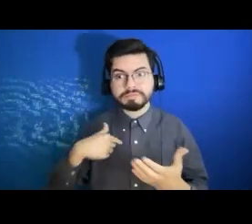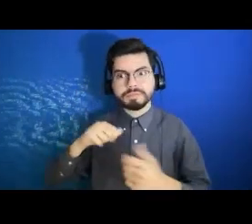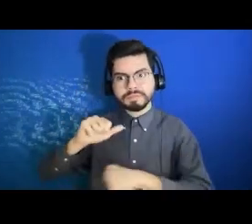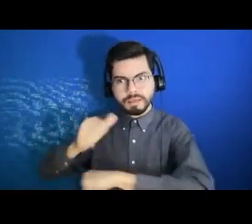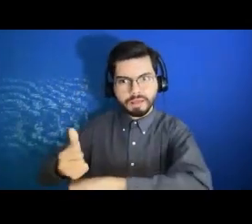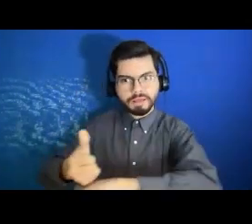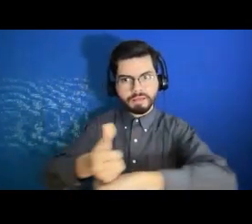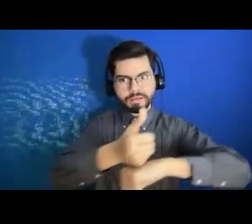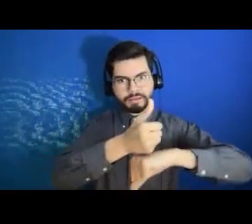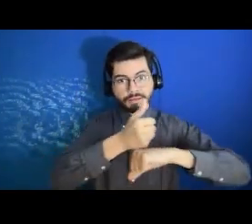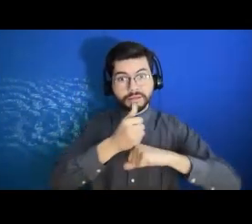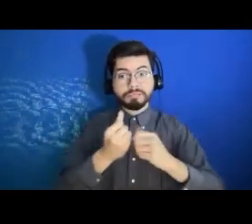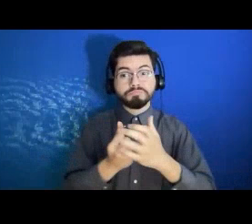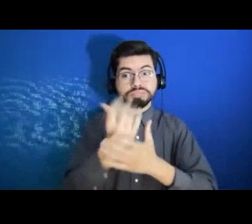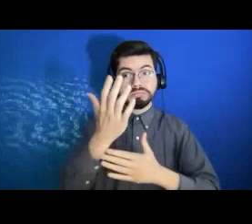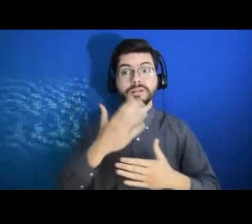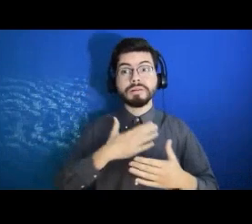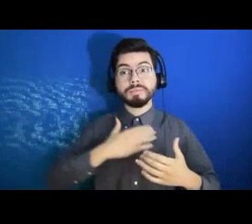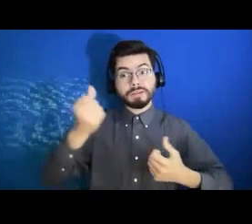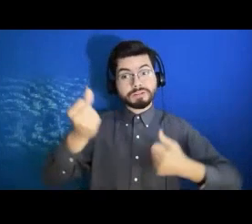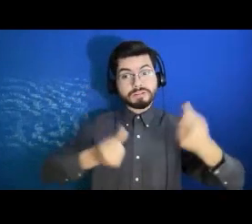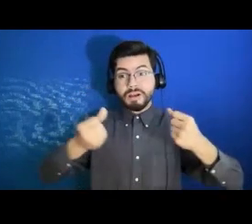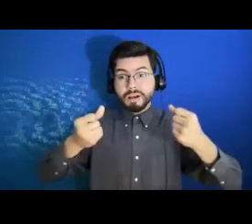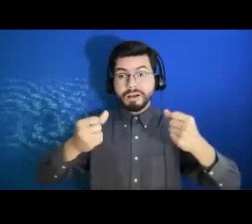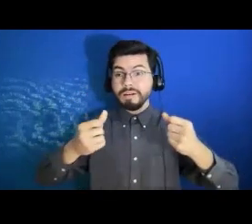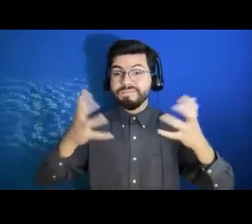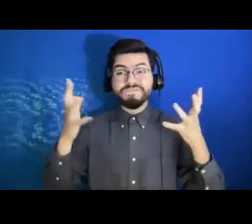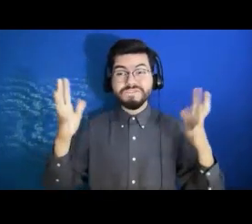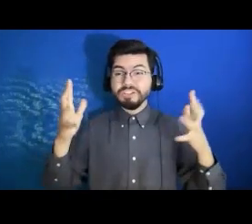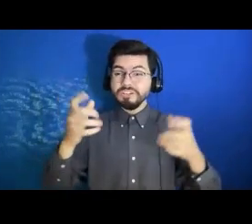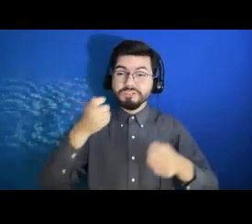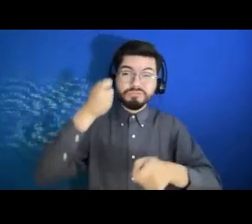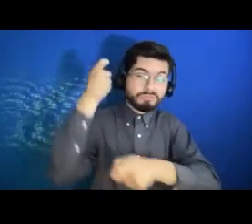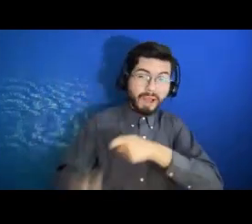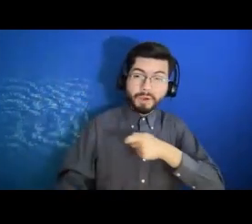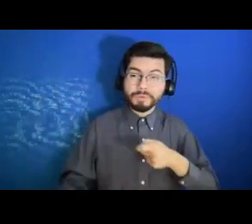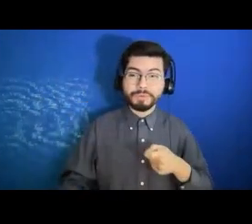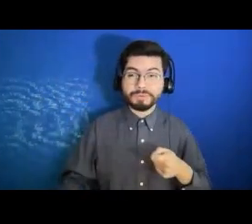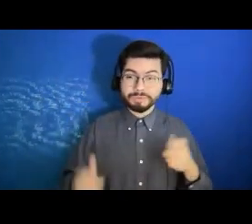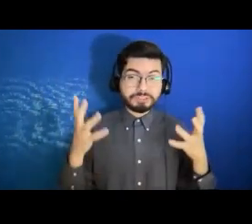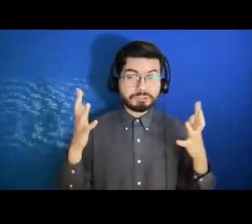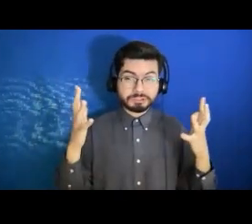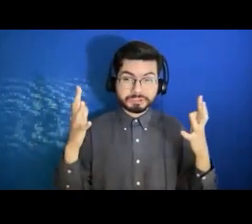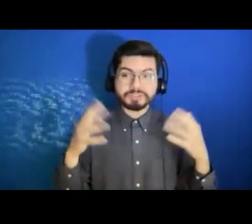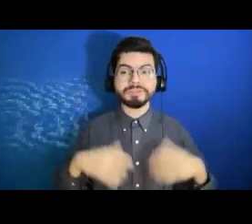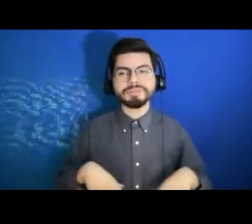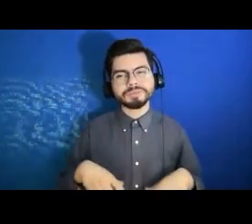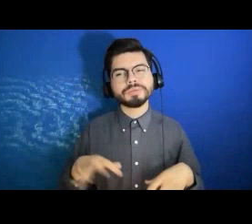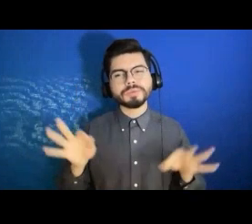off, and my car got destroyed, absolutely destroyed. But it was well worth it.